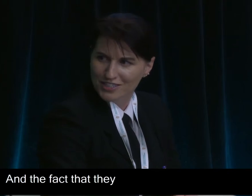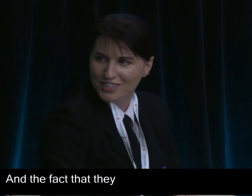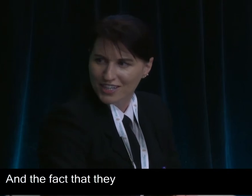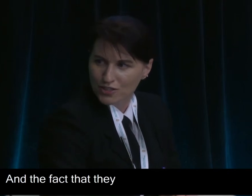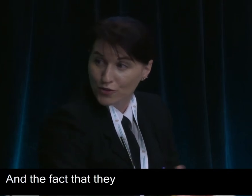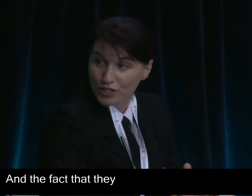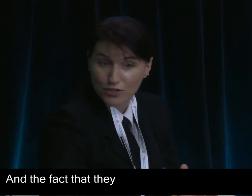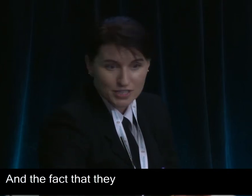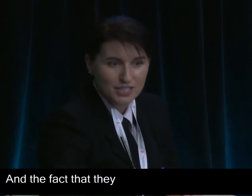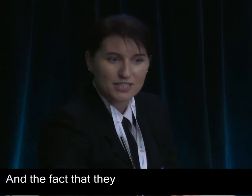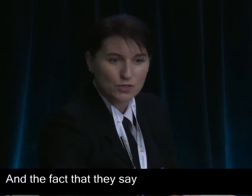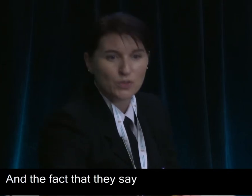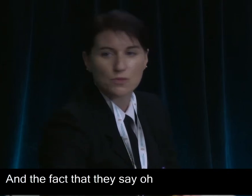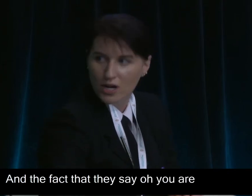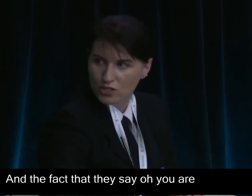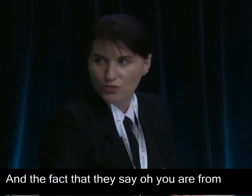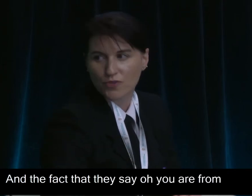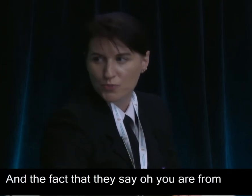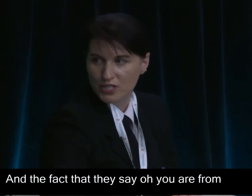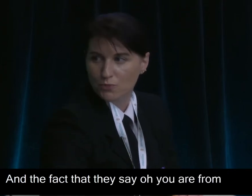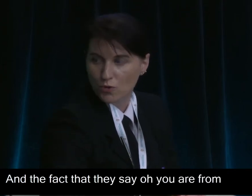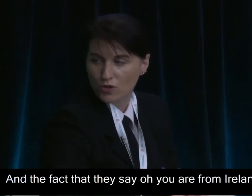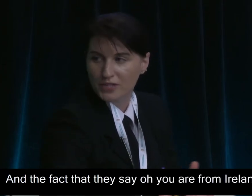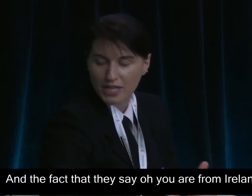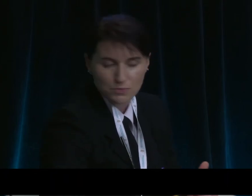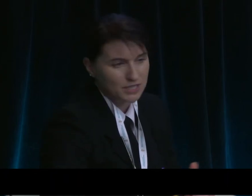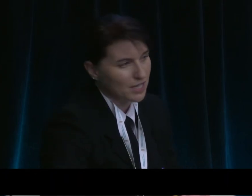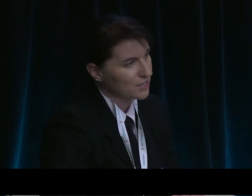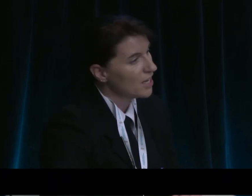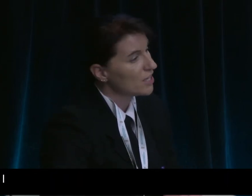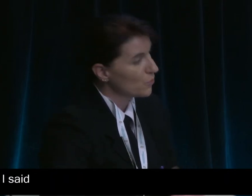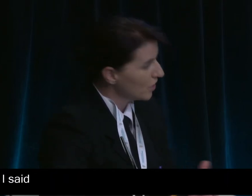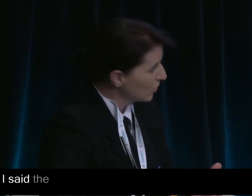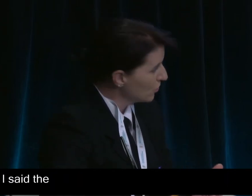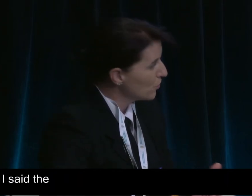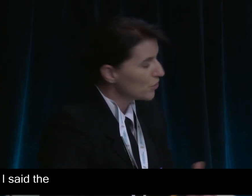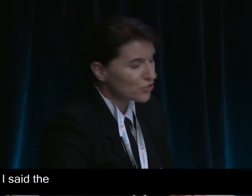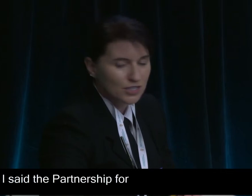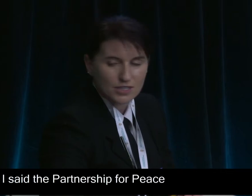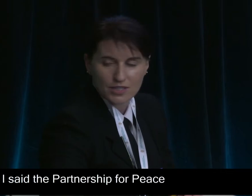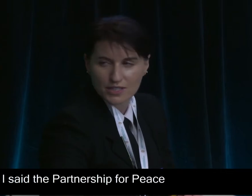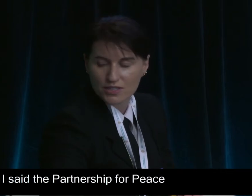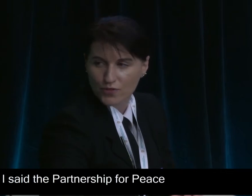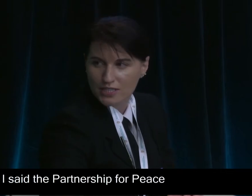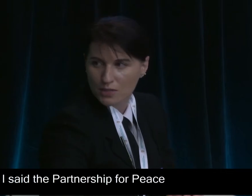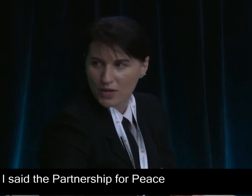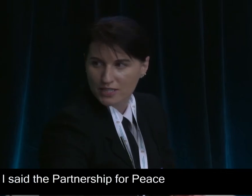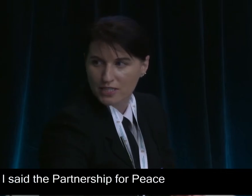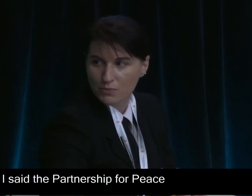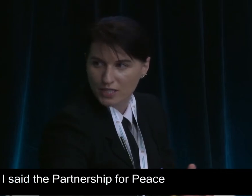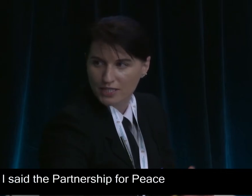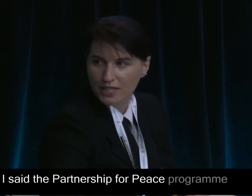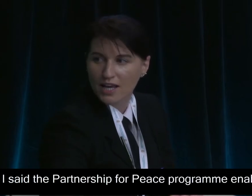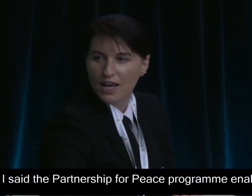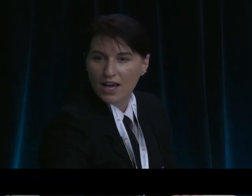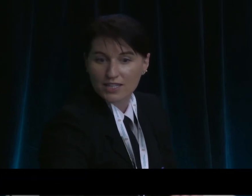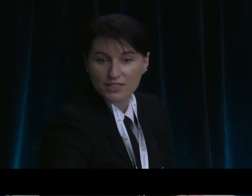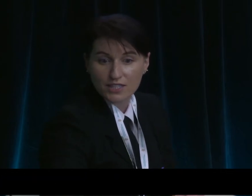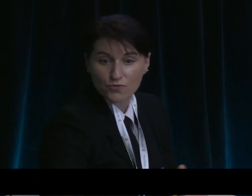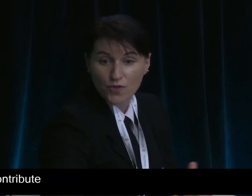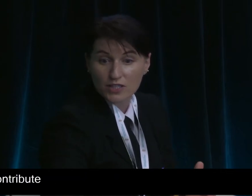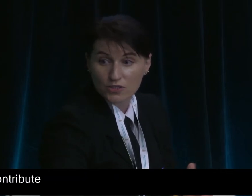from Ireland and they're very curious and I said well the partnership for priest program enables that that we can contribute to the defense capacity building